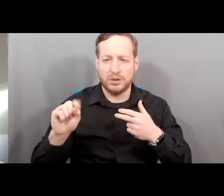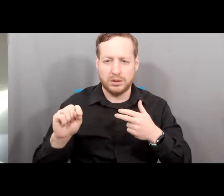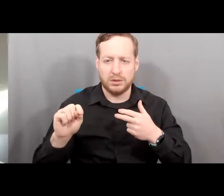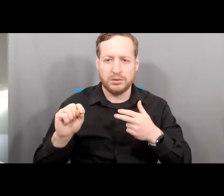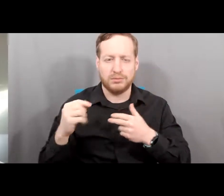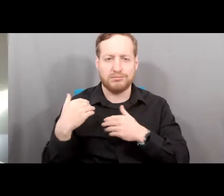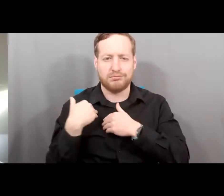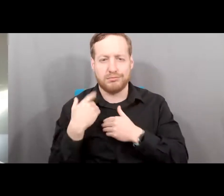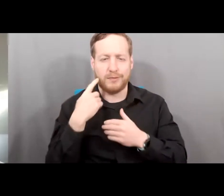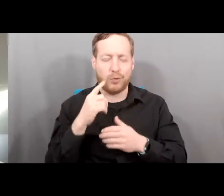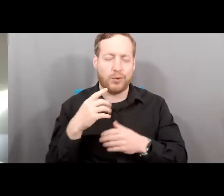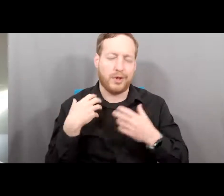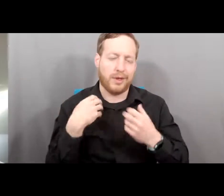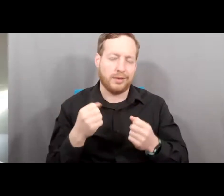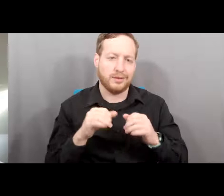Christine West,